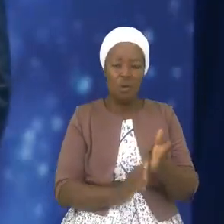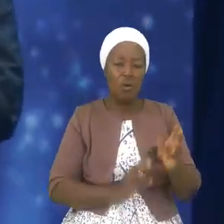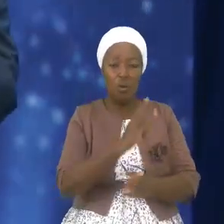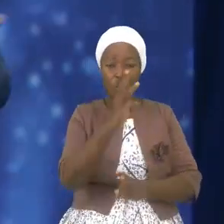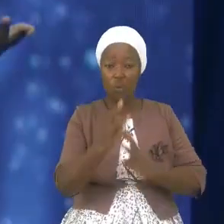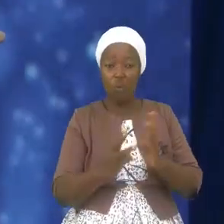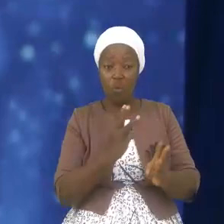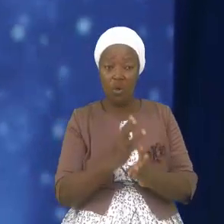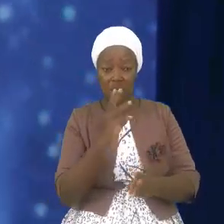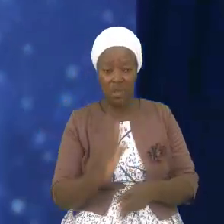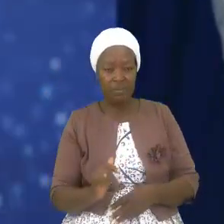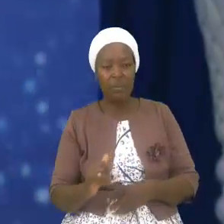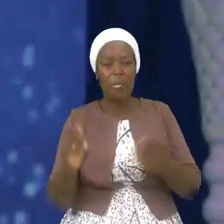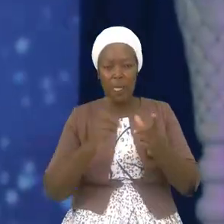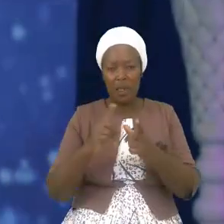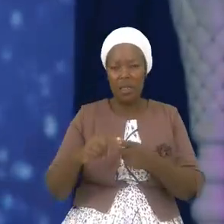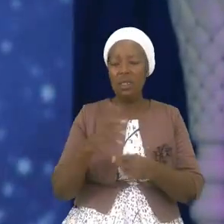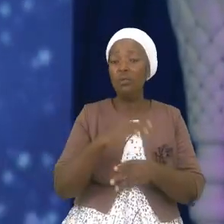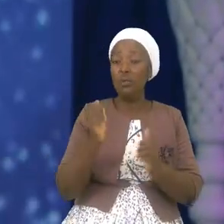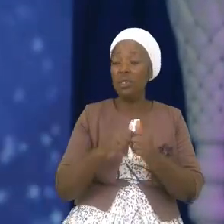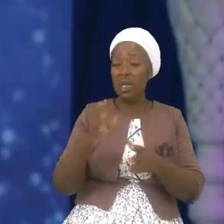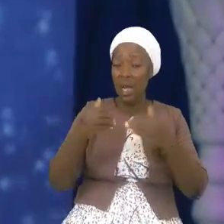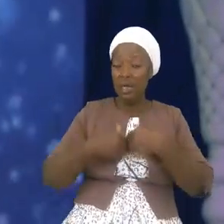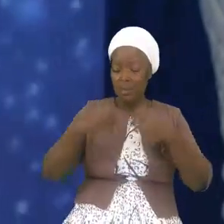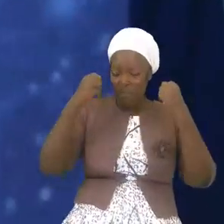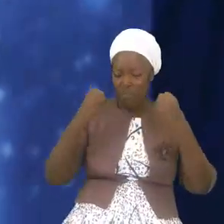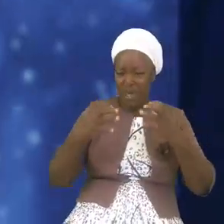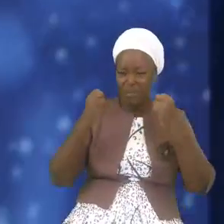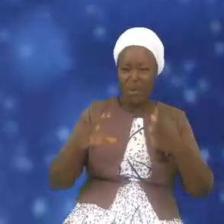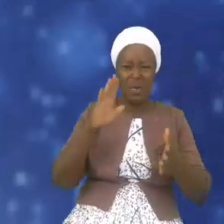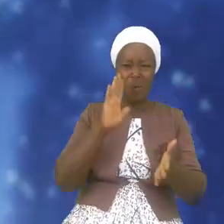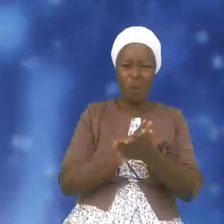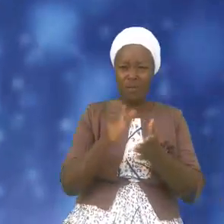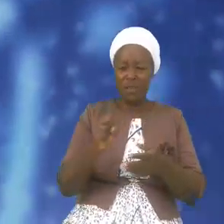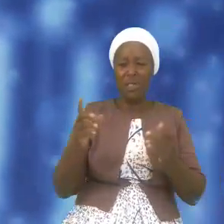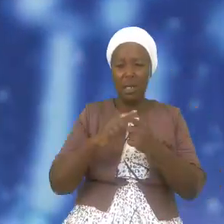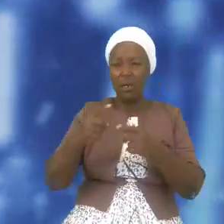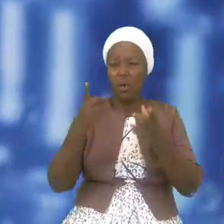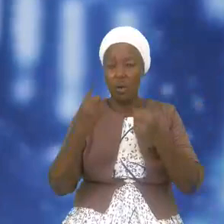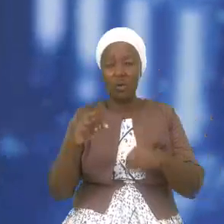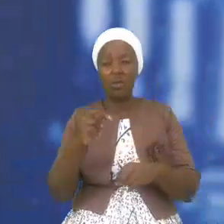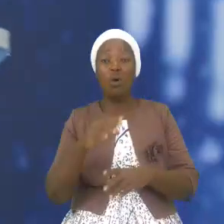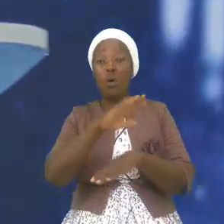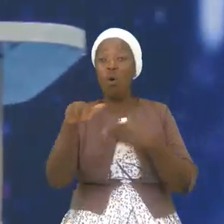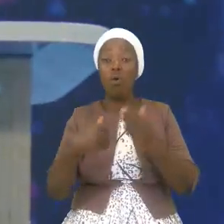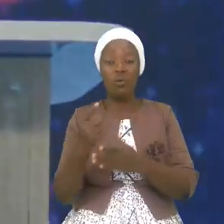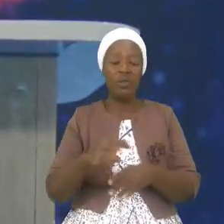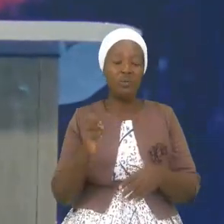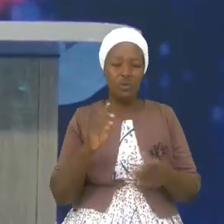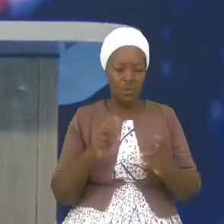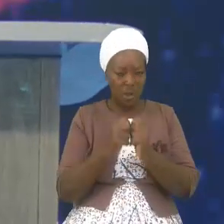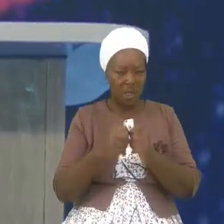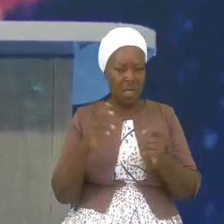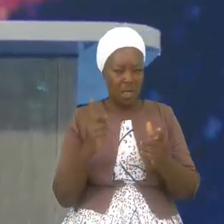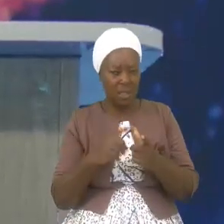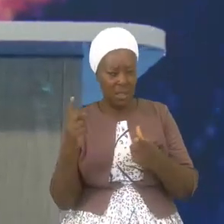them, and concubines was. He didn't only have wives, he had concubines.